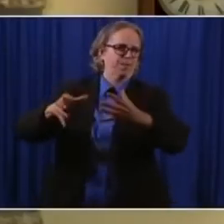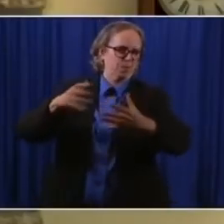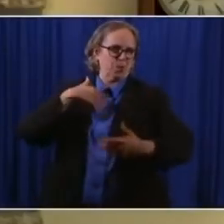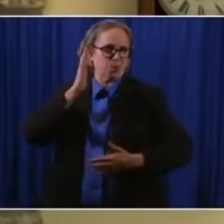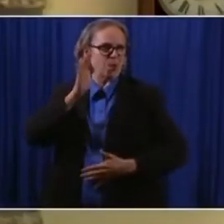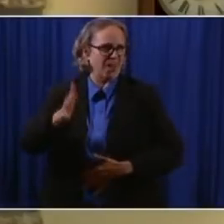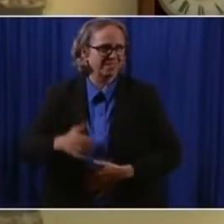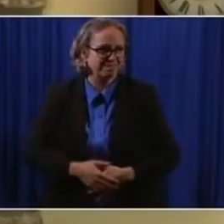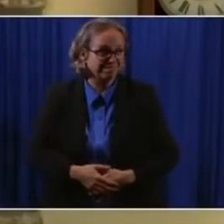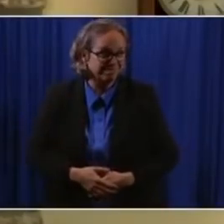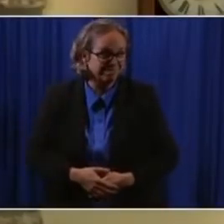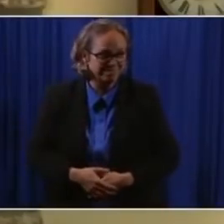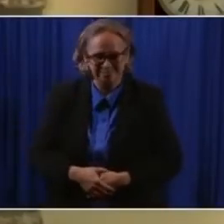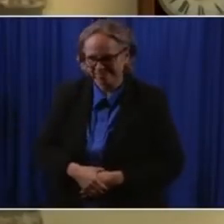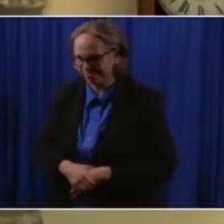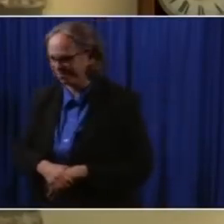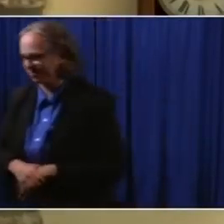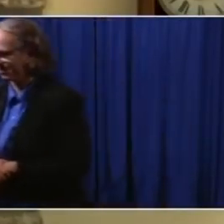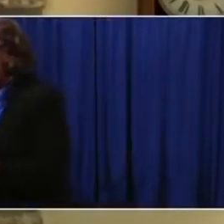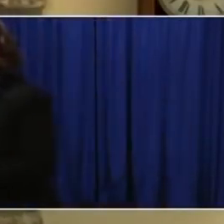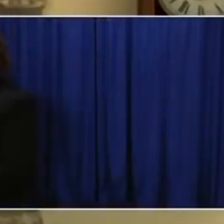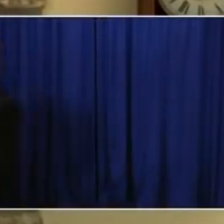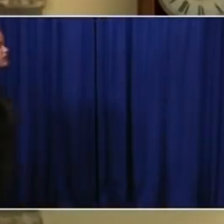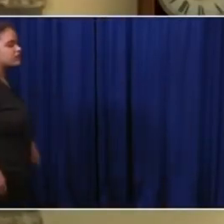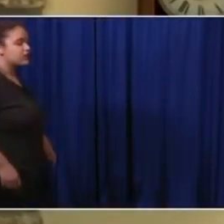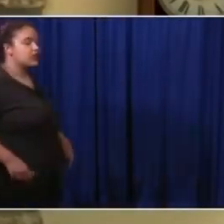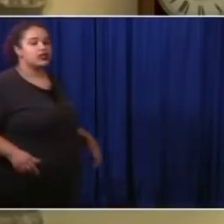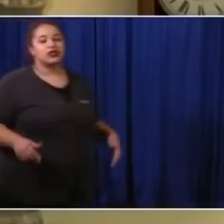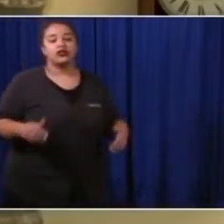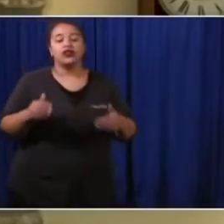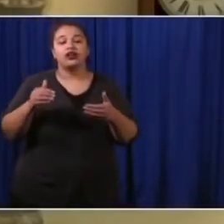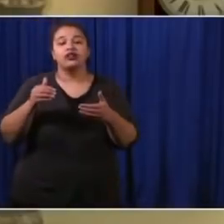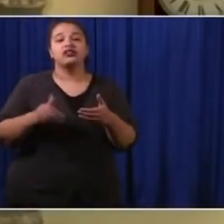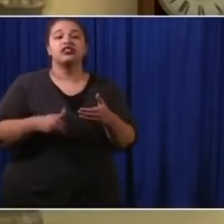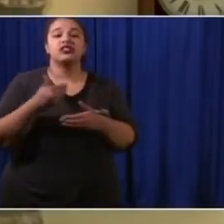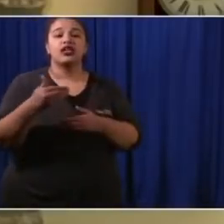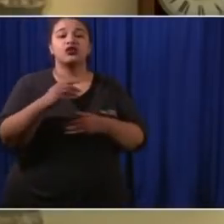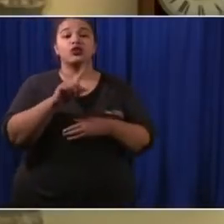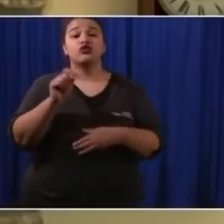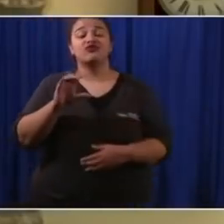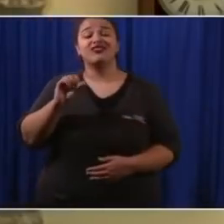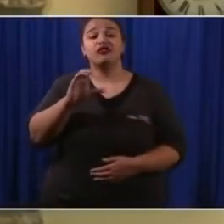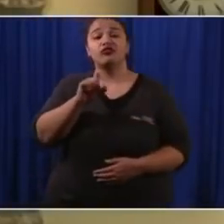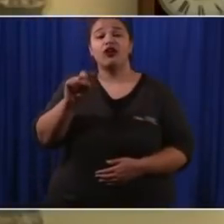Next question is from Scott Hallis at the Xenia Daily Gazette.